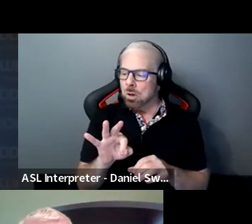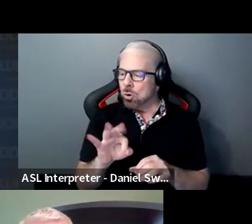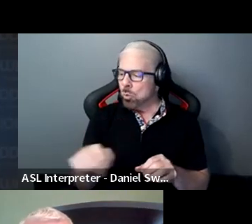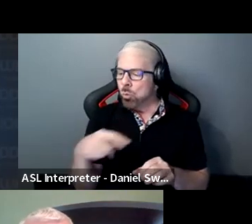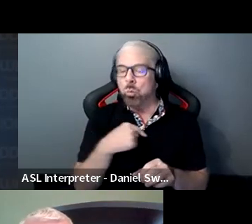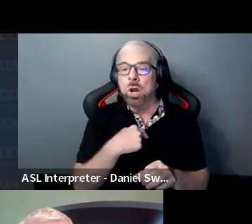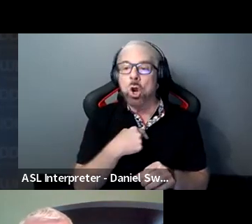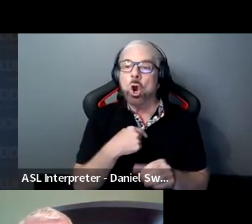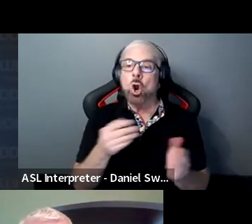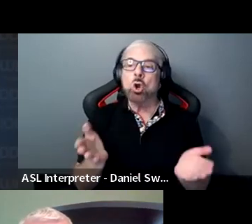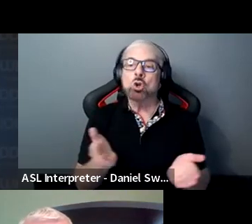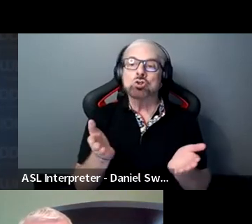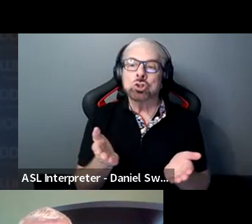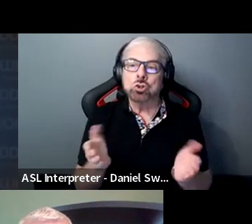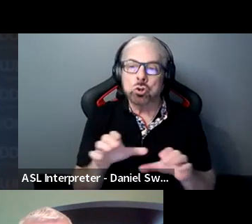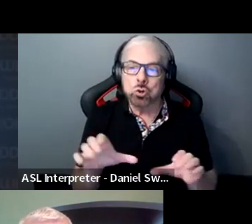urging you to,